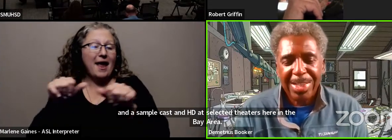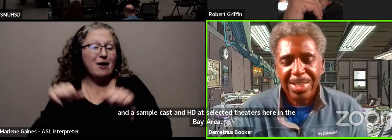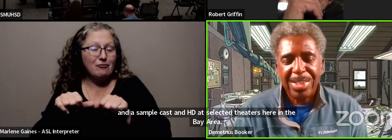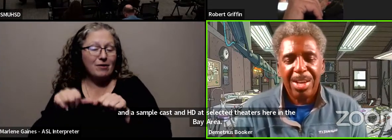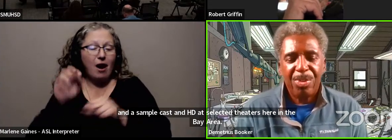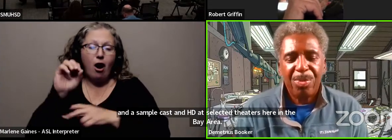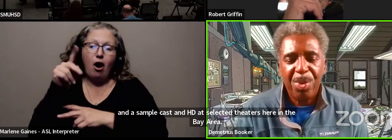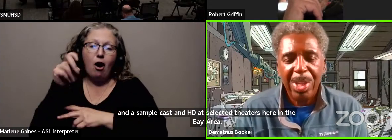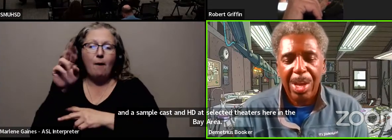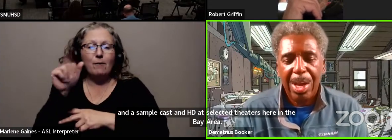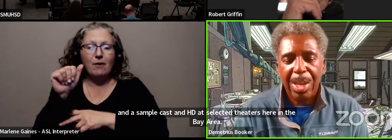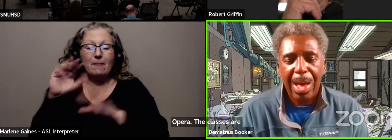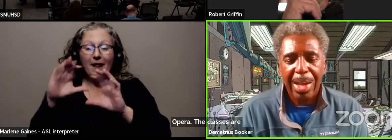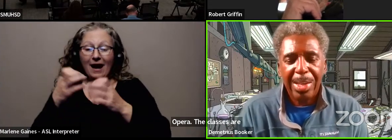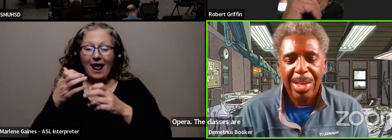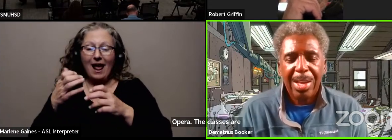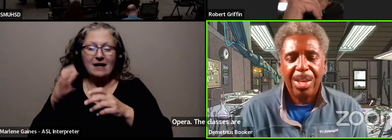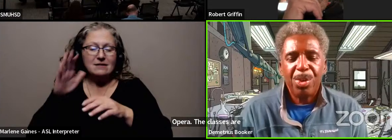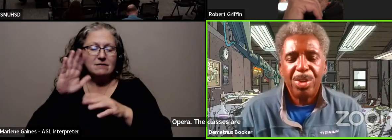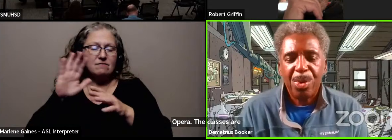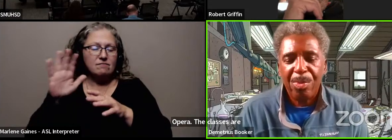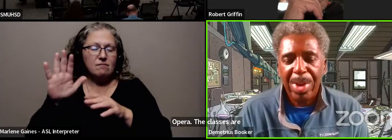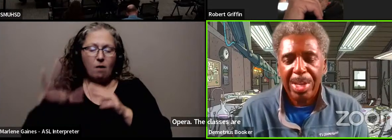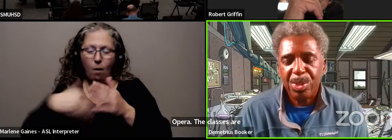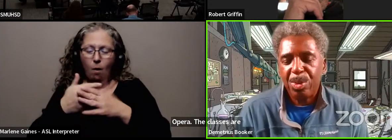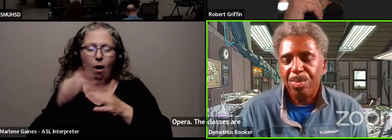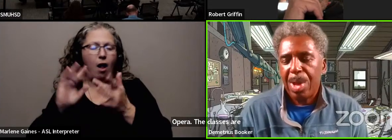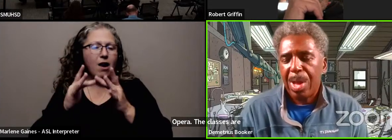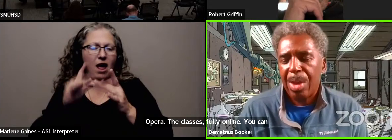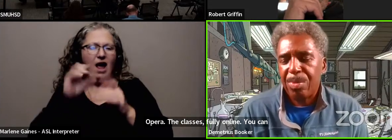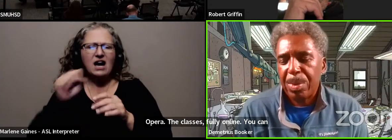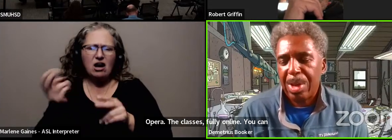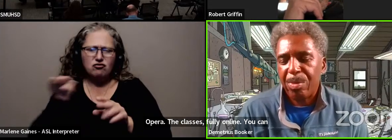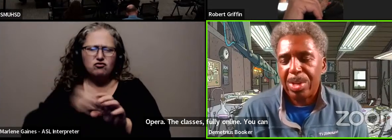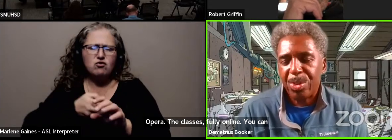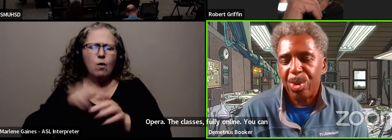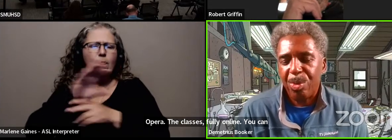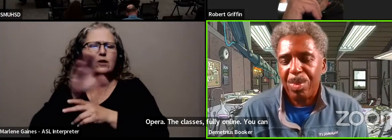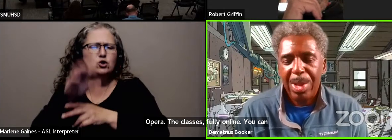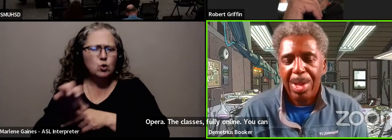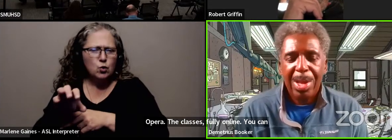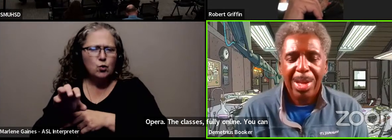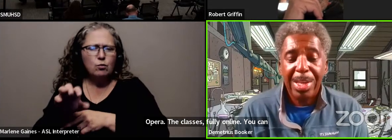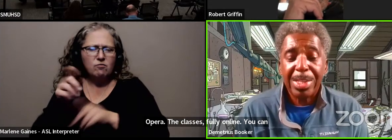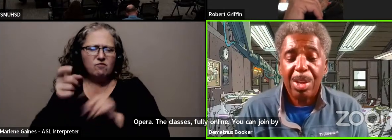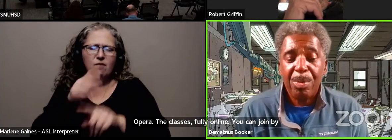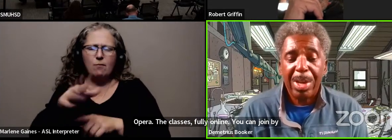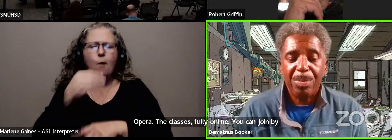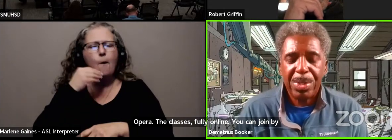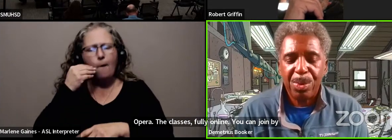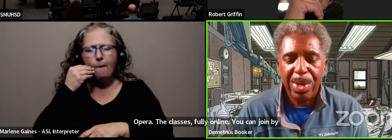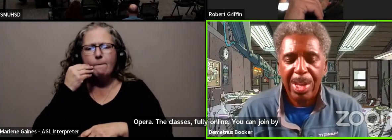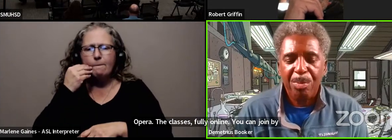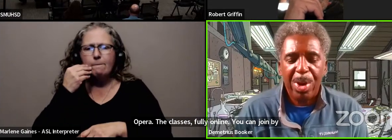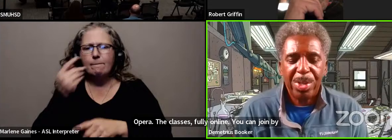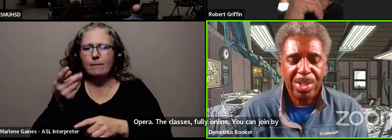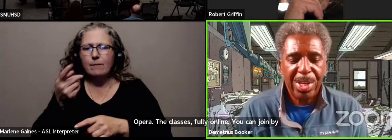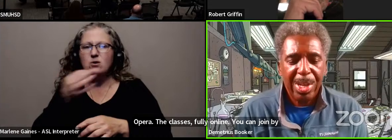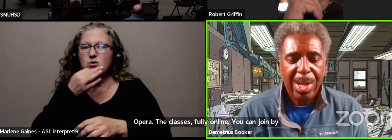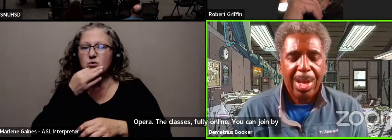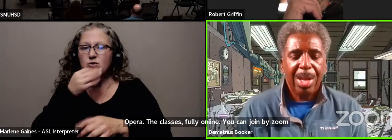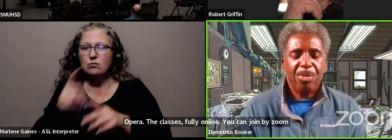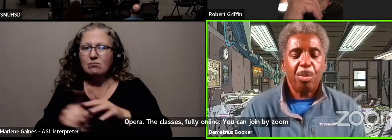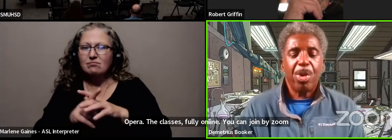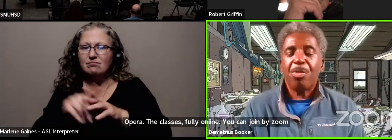The class is fully online. You can join via Zoom from the comfort at your home. And it's coming up soon in